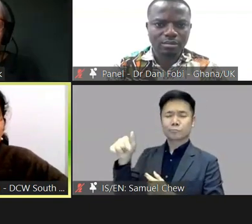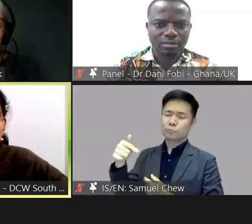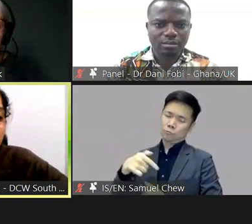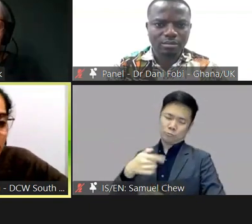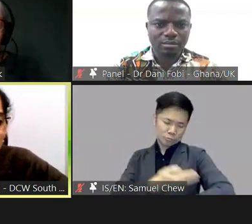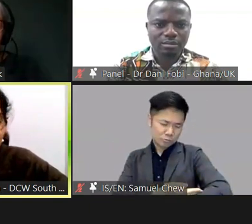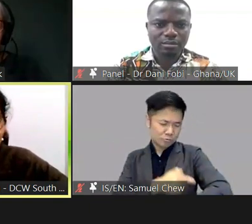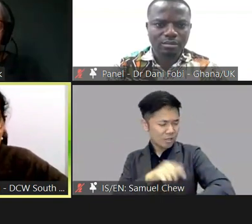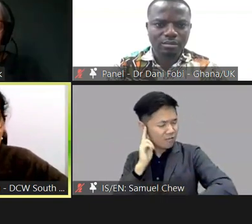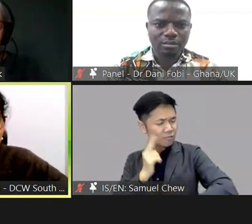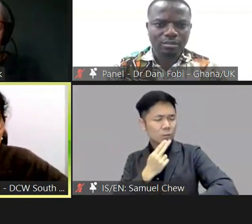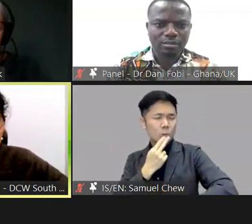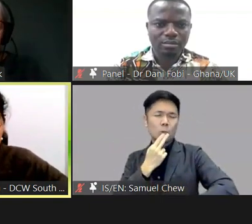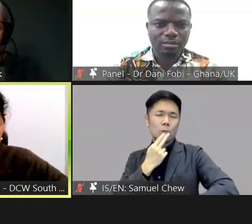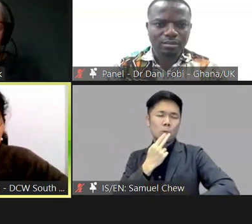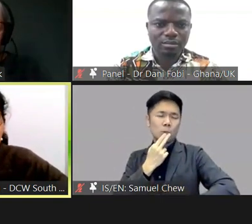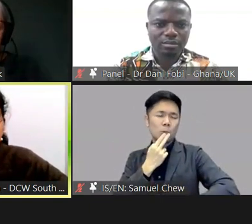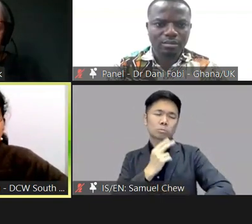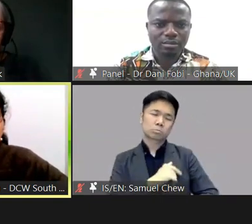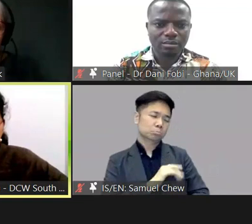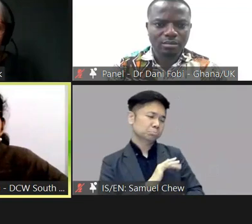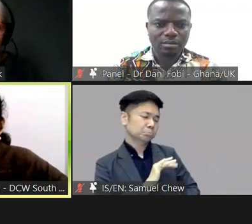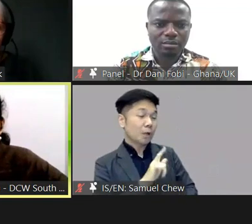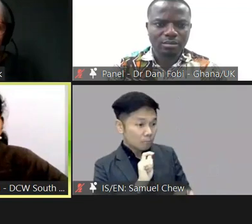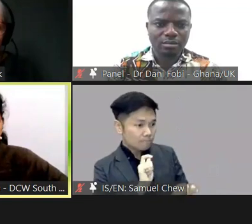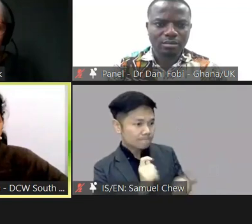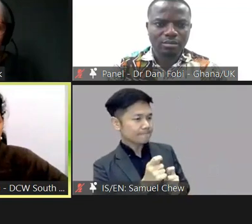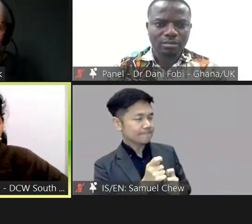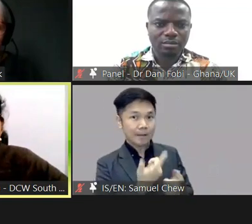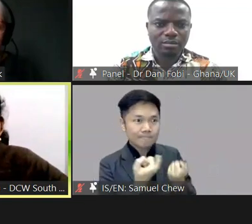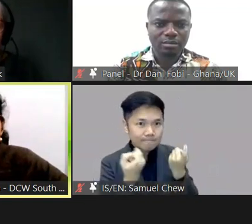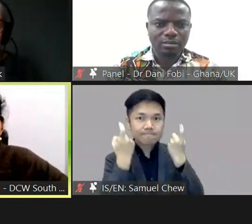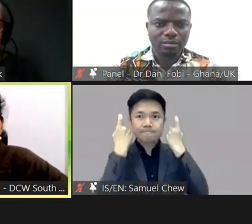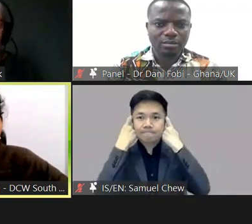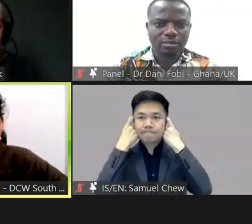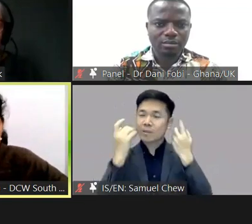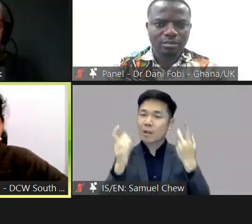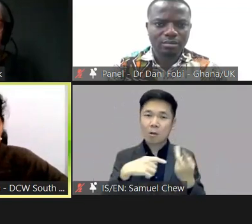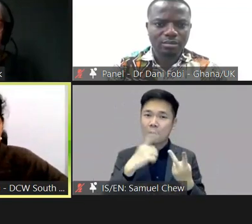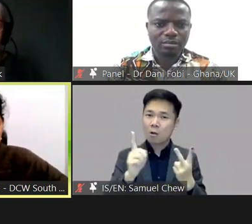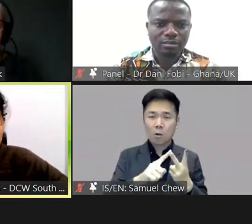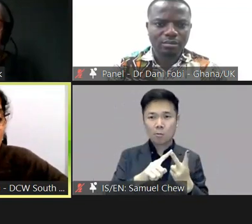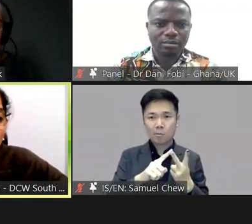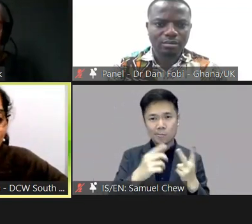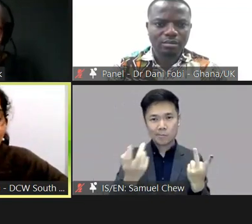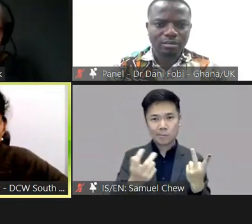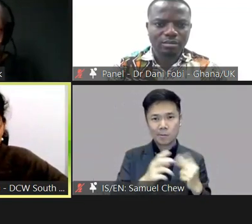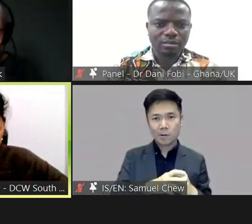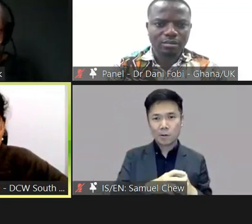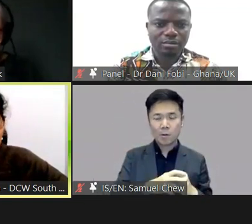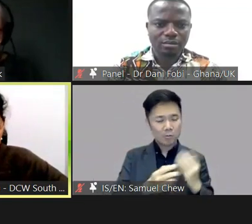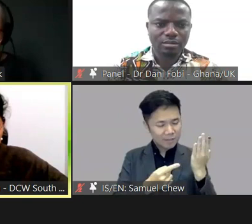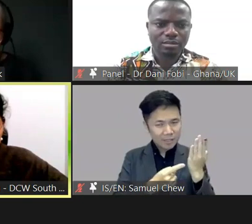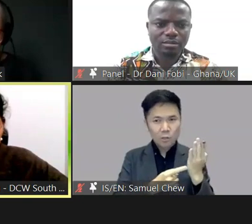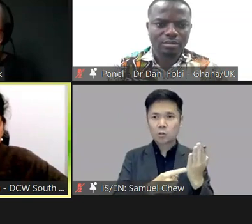of fixing the hearing problem through either giving them assistive devices or a